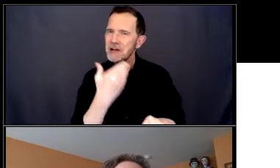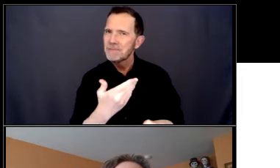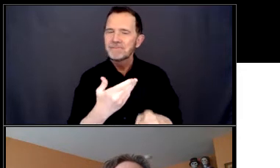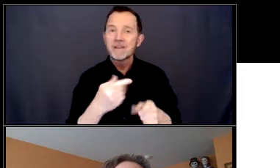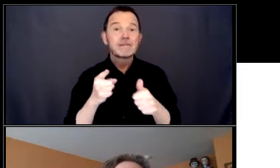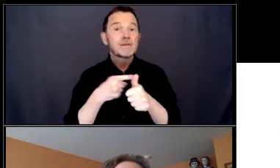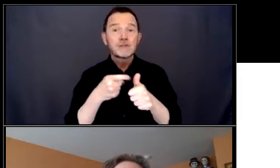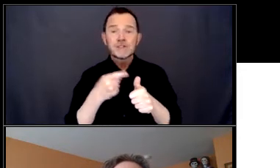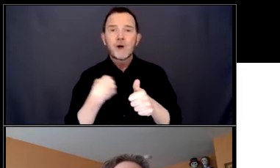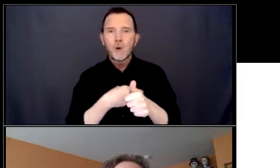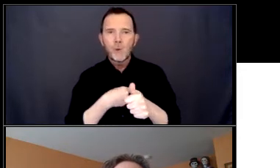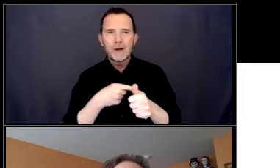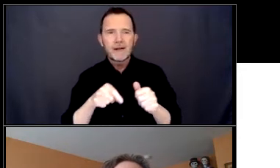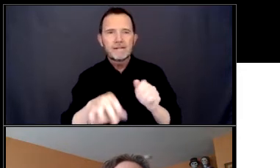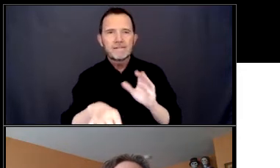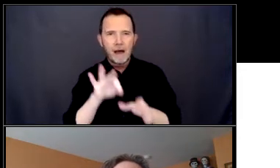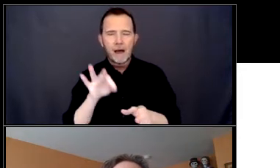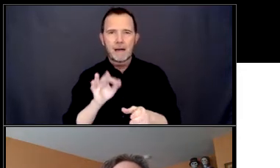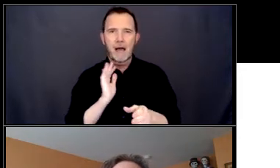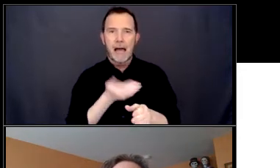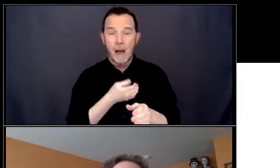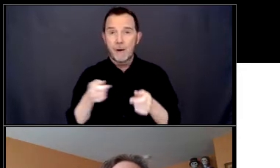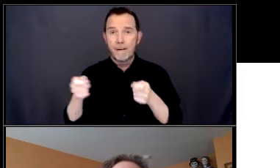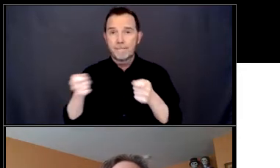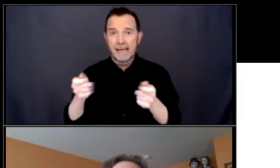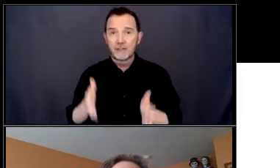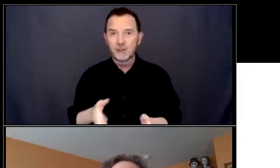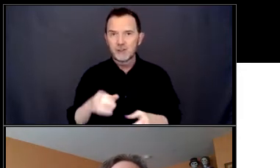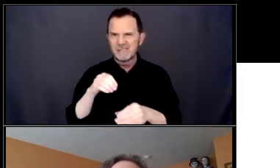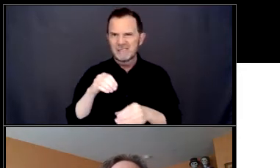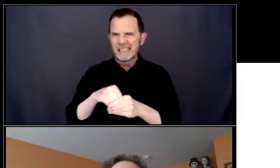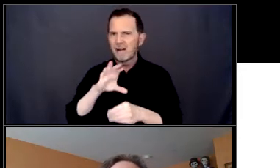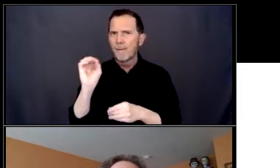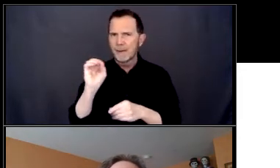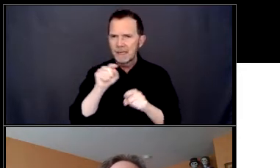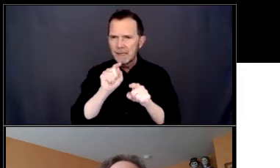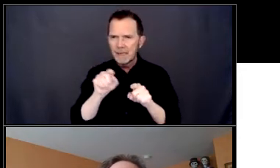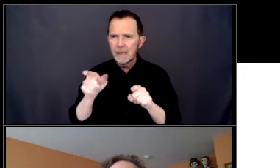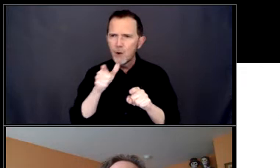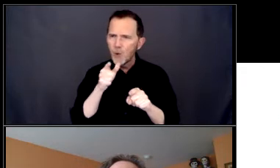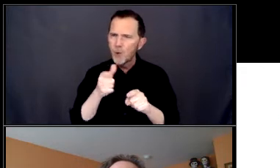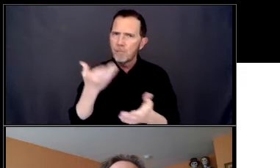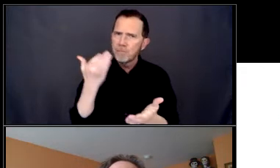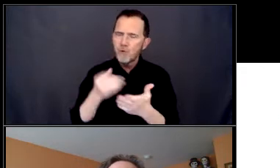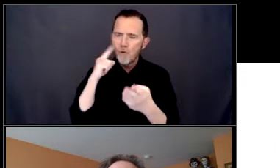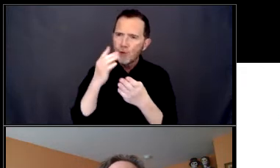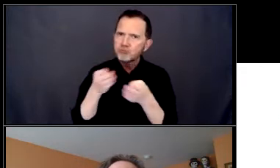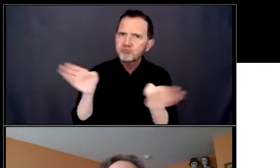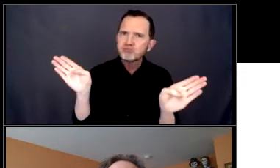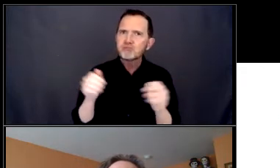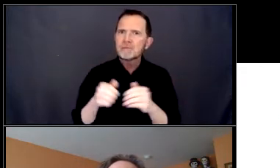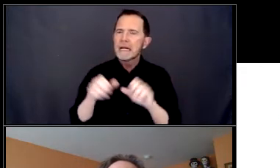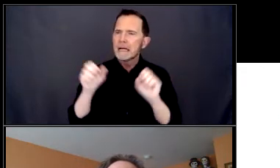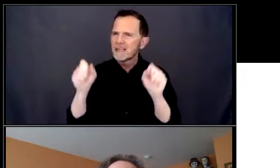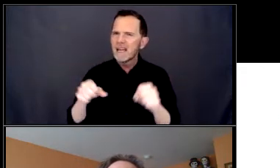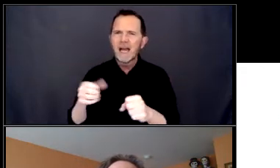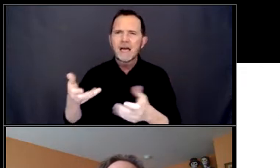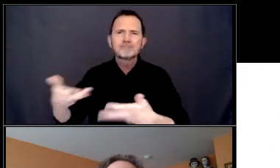managers. We find Fidelity managers who demonstrate inclusion and flexibility. And what we offer them